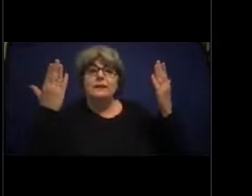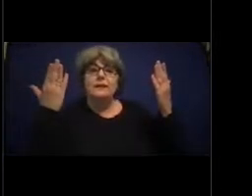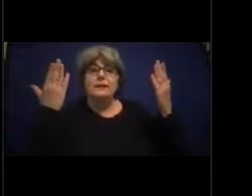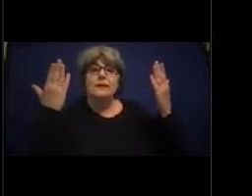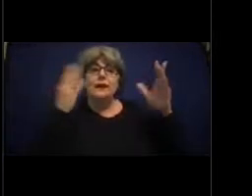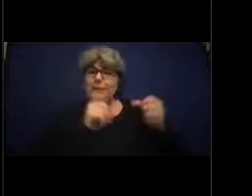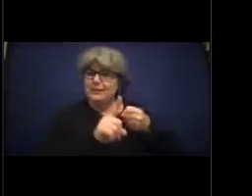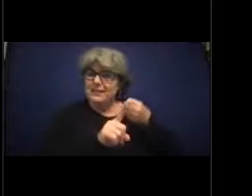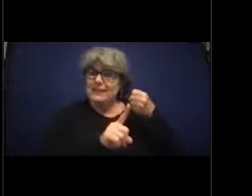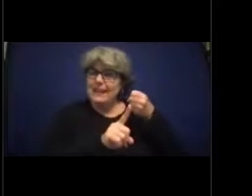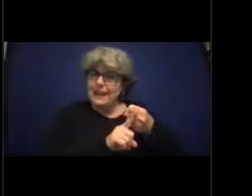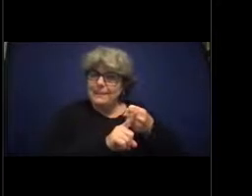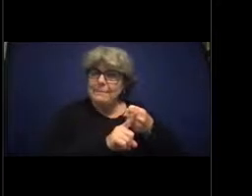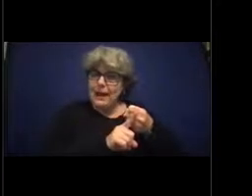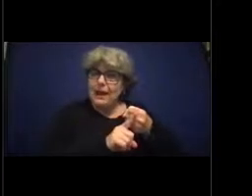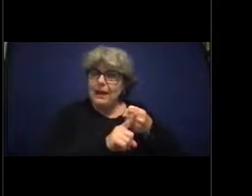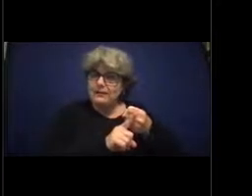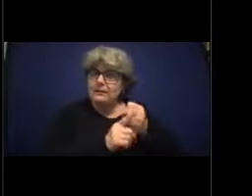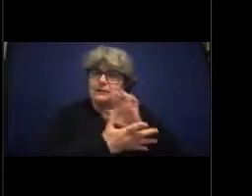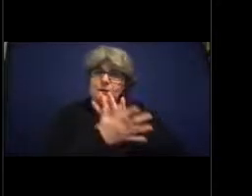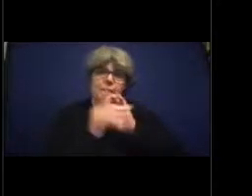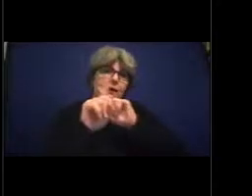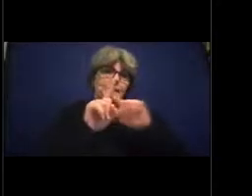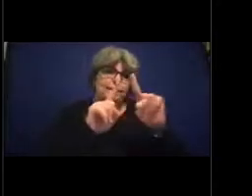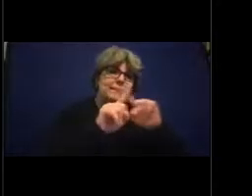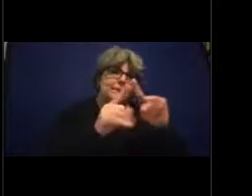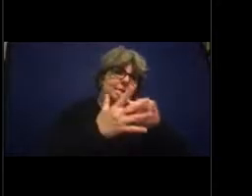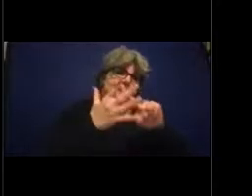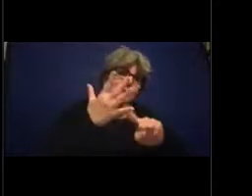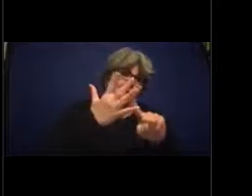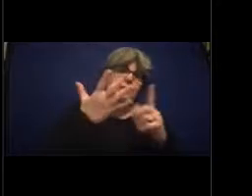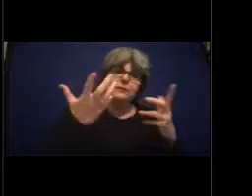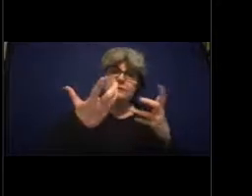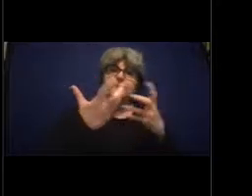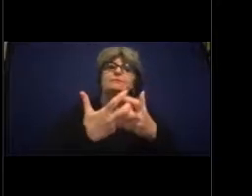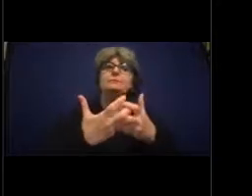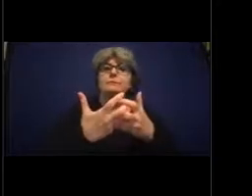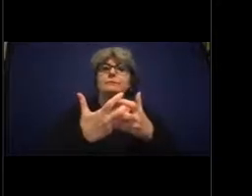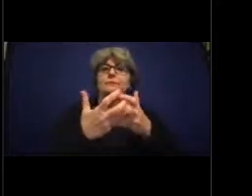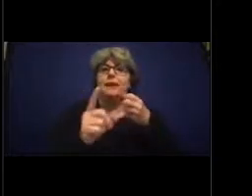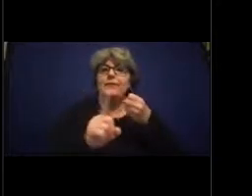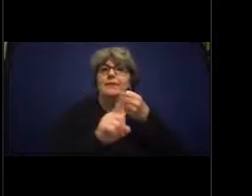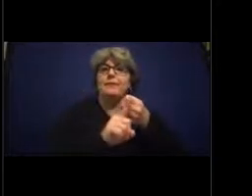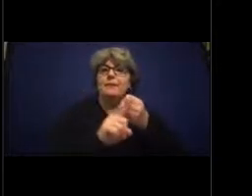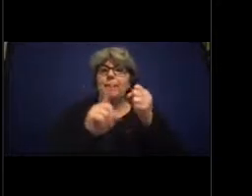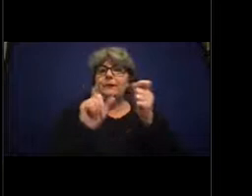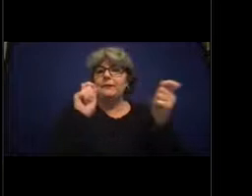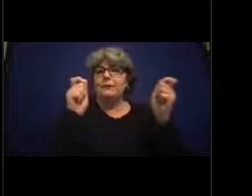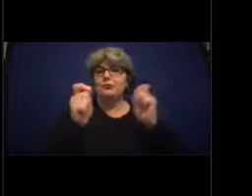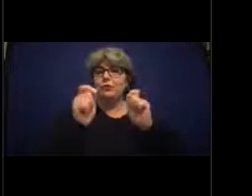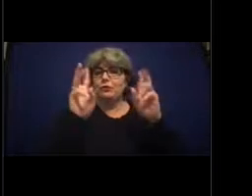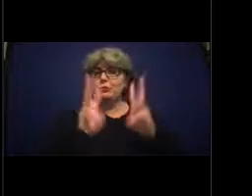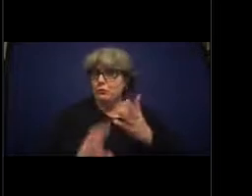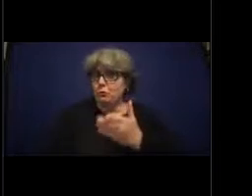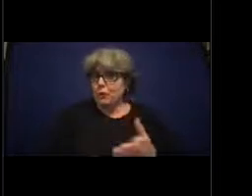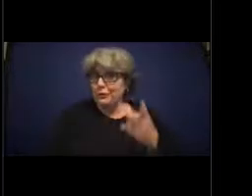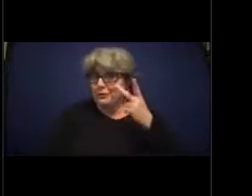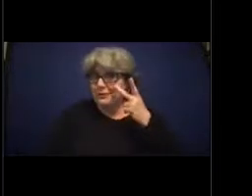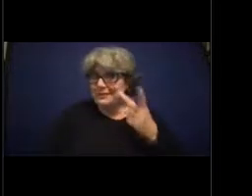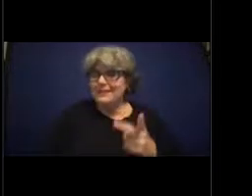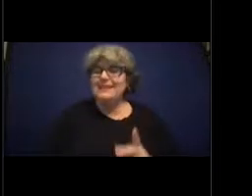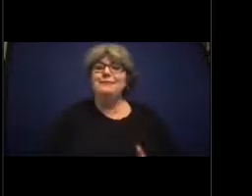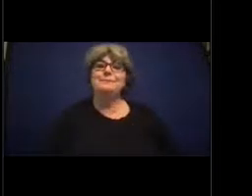impact collage almost of all these different ecosystems that are feeling the impact of climate change. So I'm wondering what you guys are seeing in this